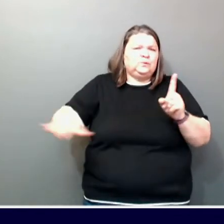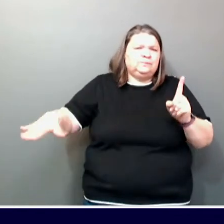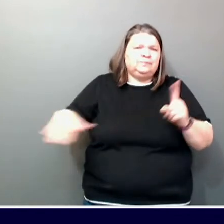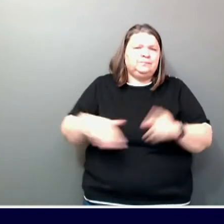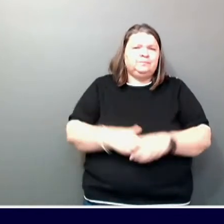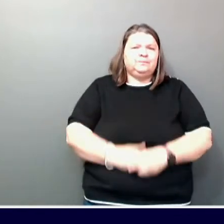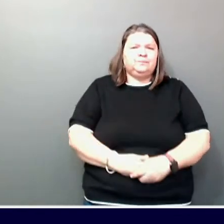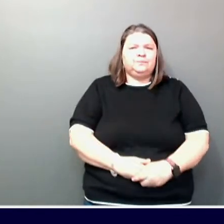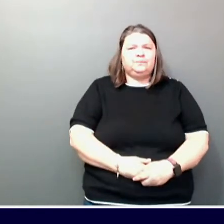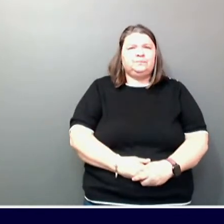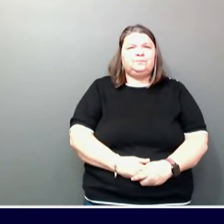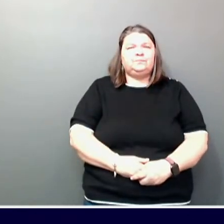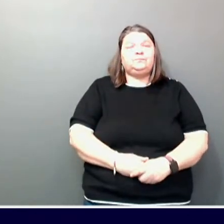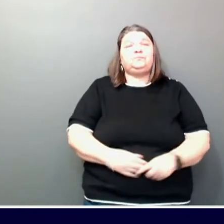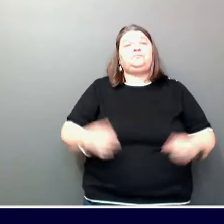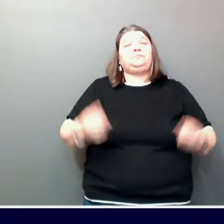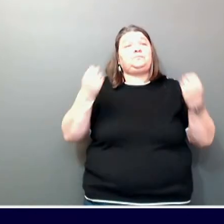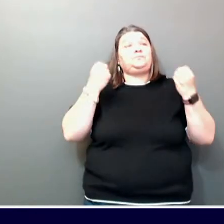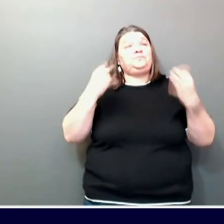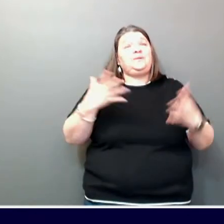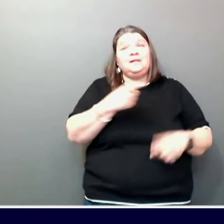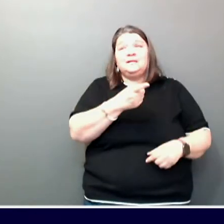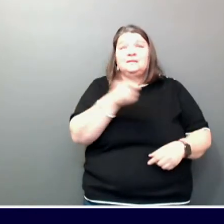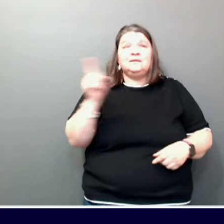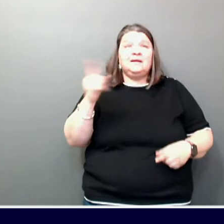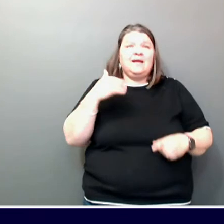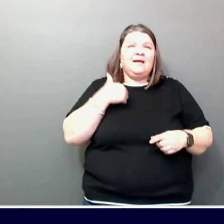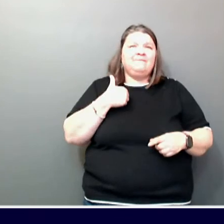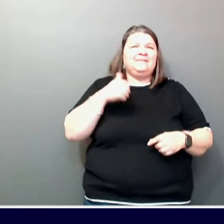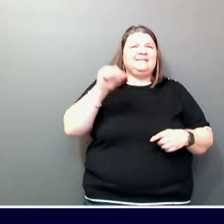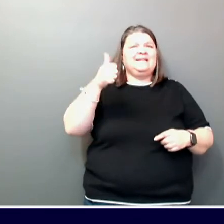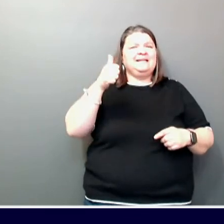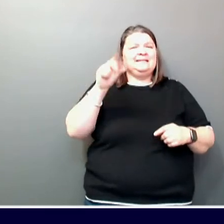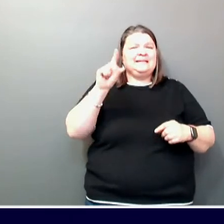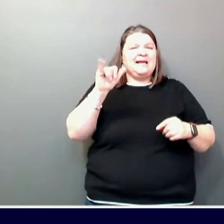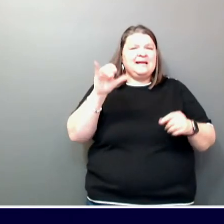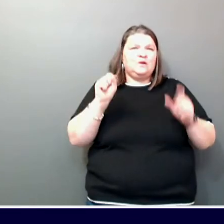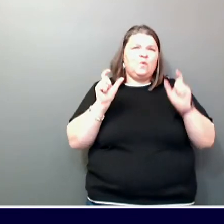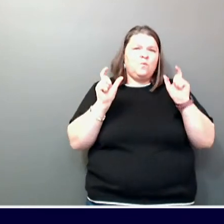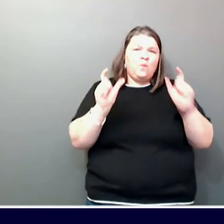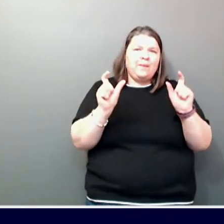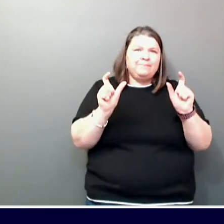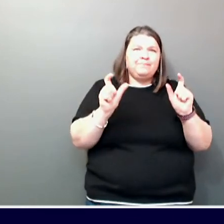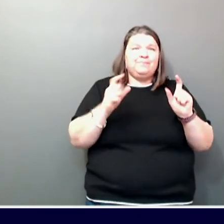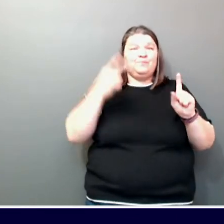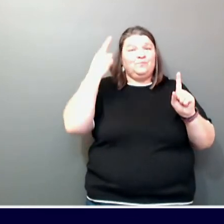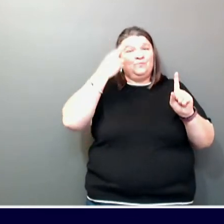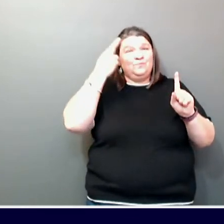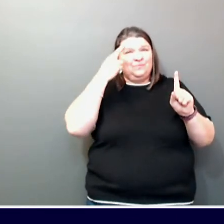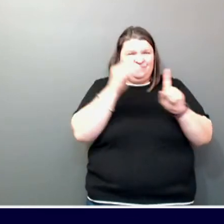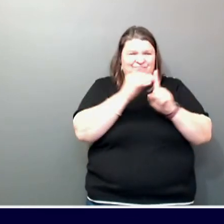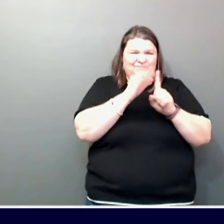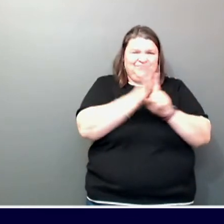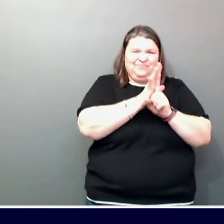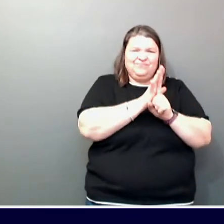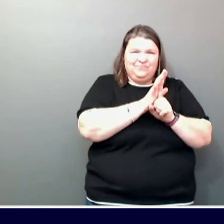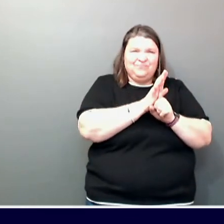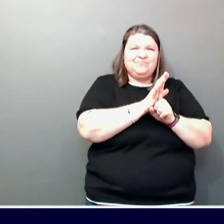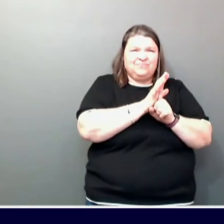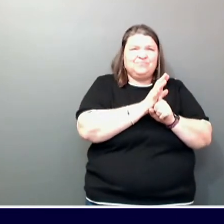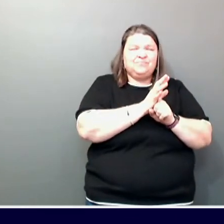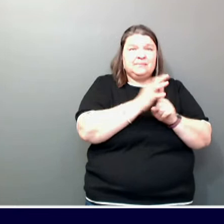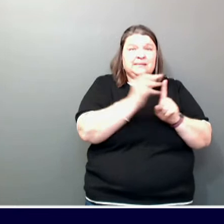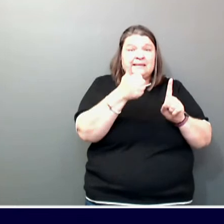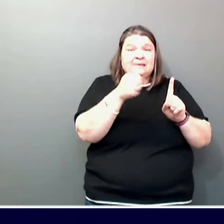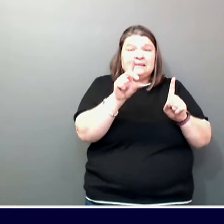a 10-day quarantine for young kids exposed to COVID, which seems to be disruptive for a lot of families. Parents are wondering if